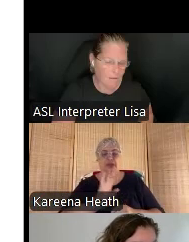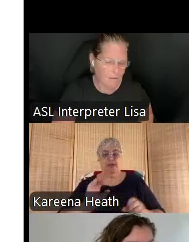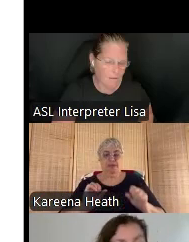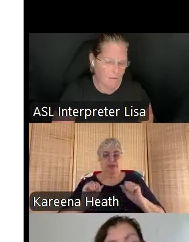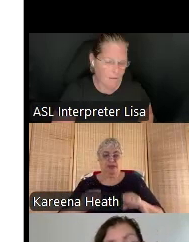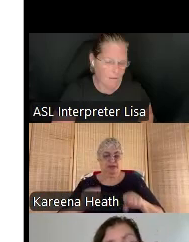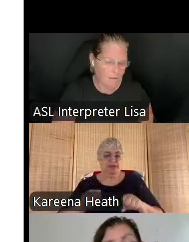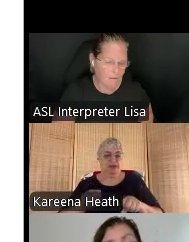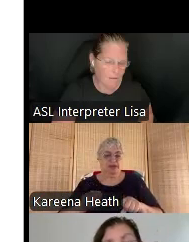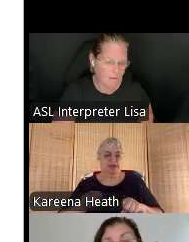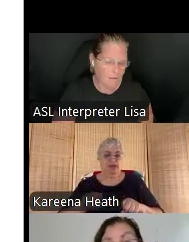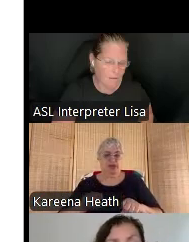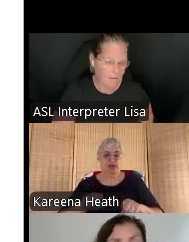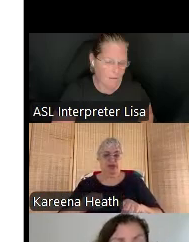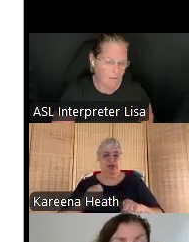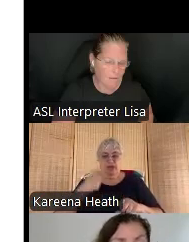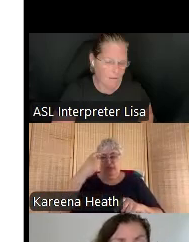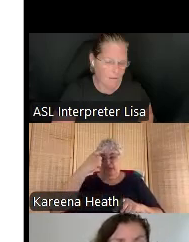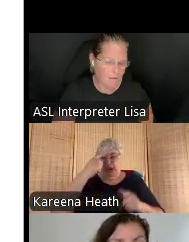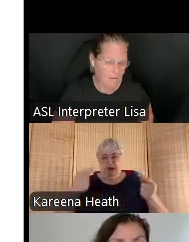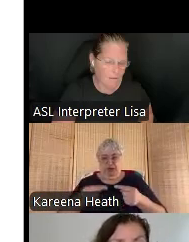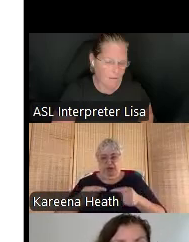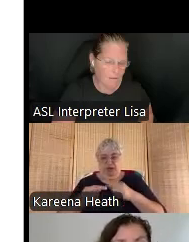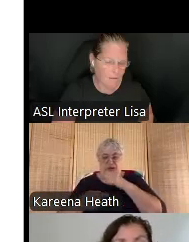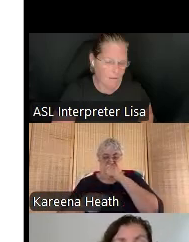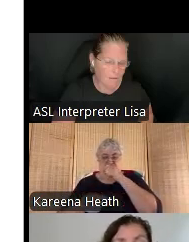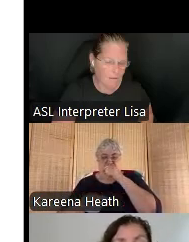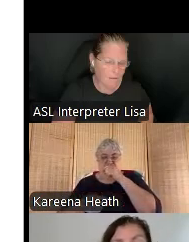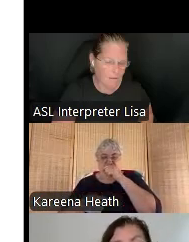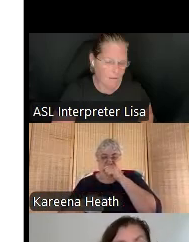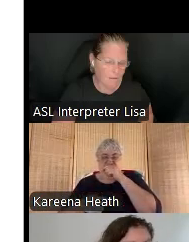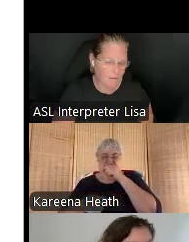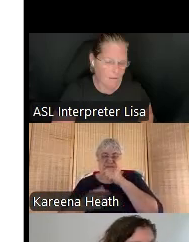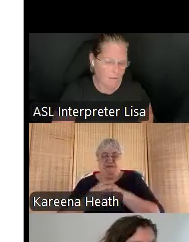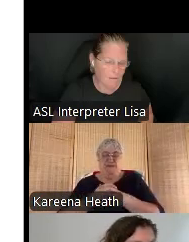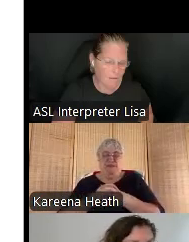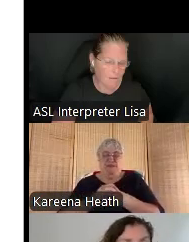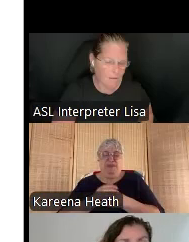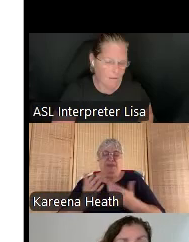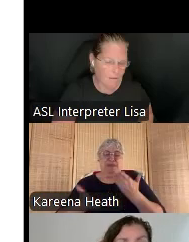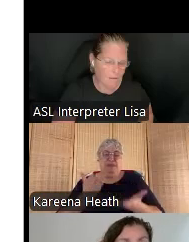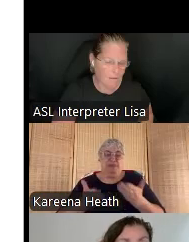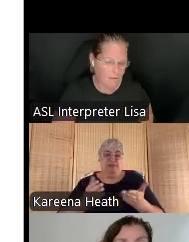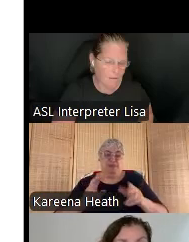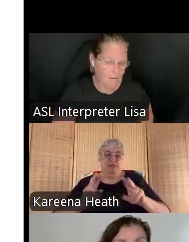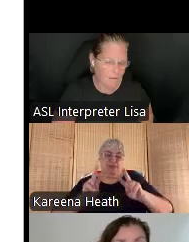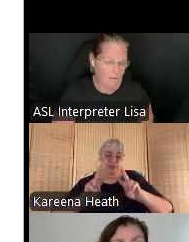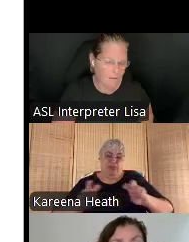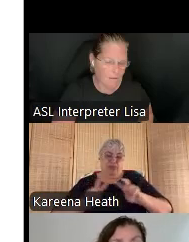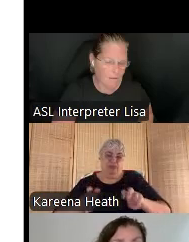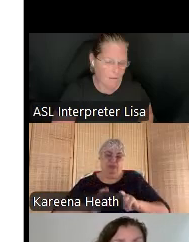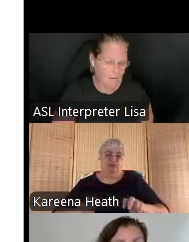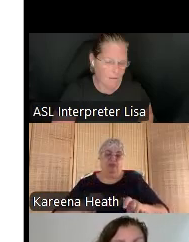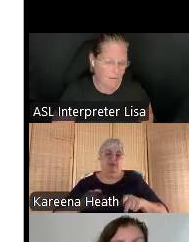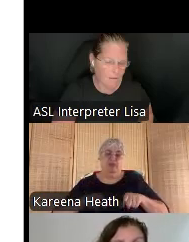possibility of a brain injury in their history. So there might be some observations